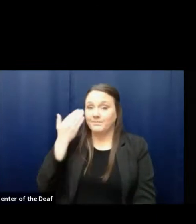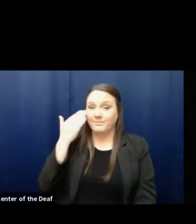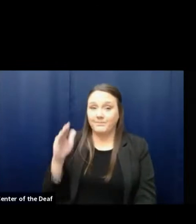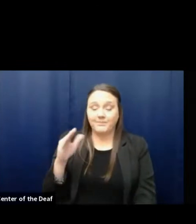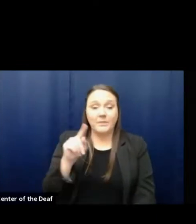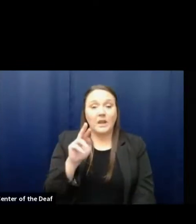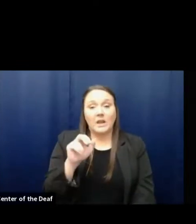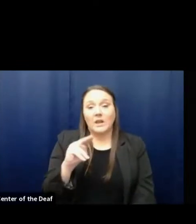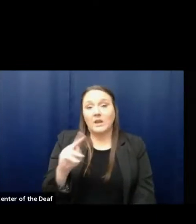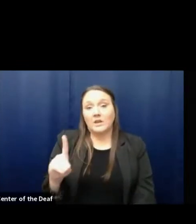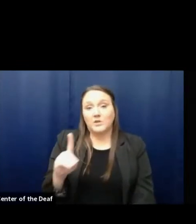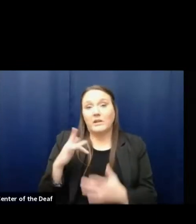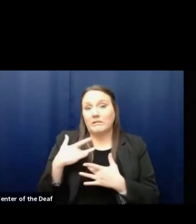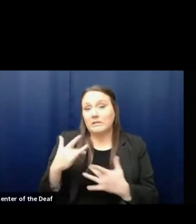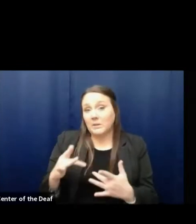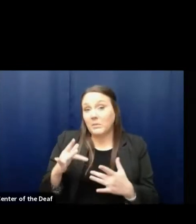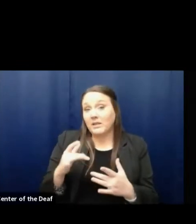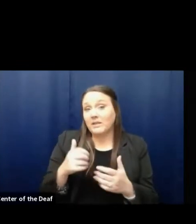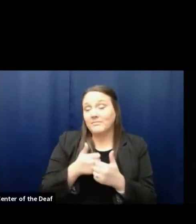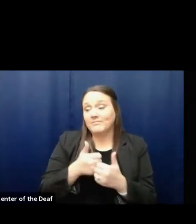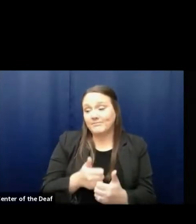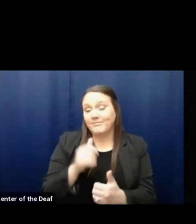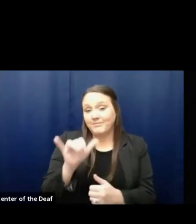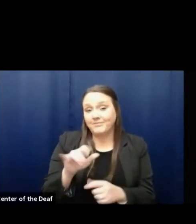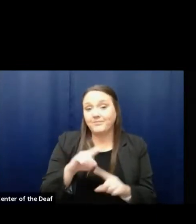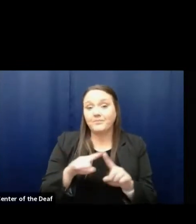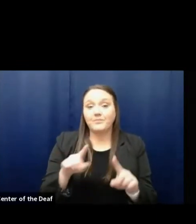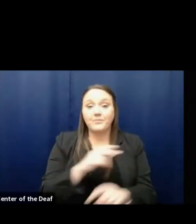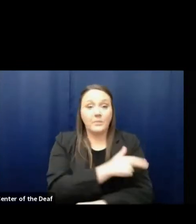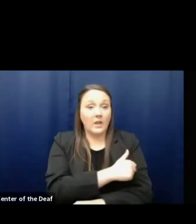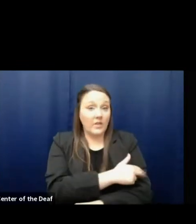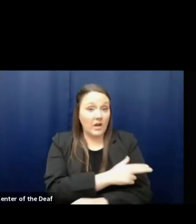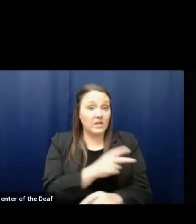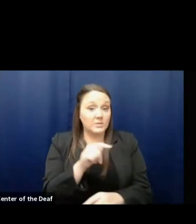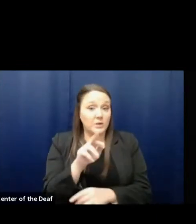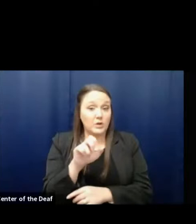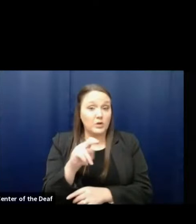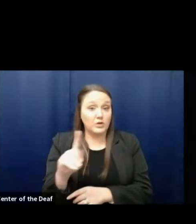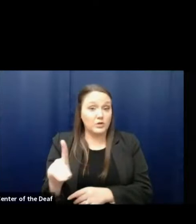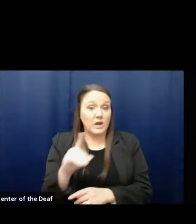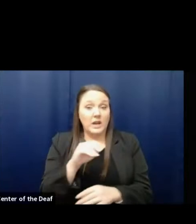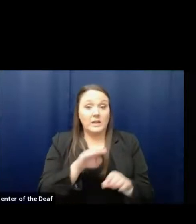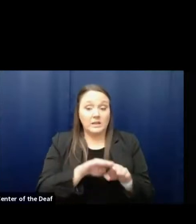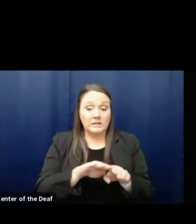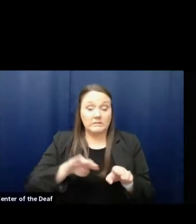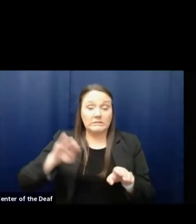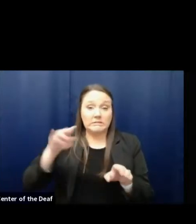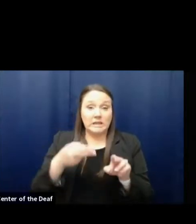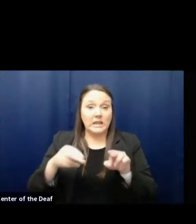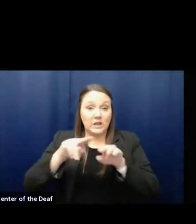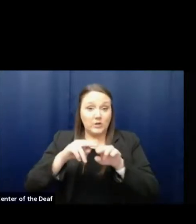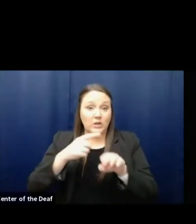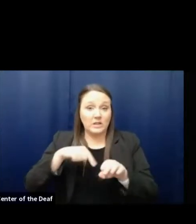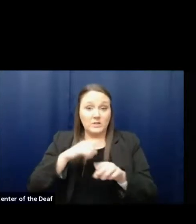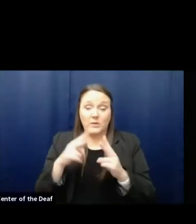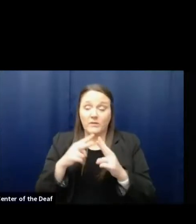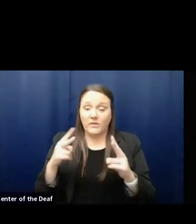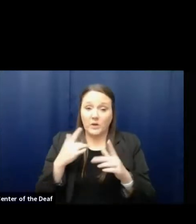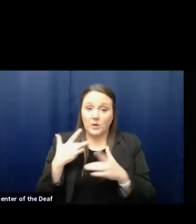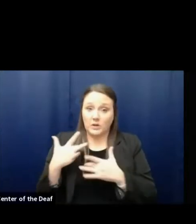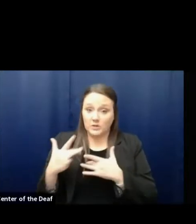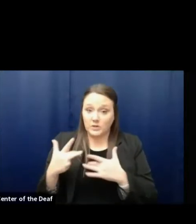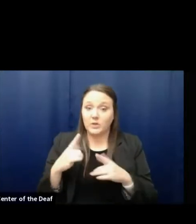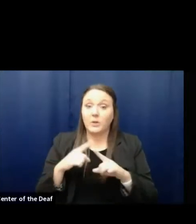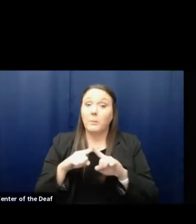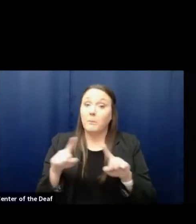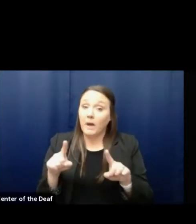trend typically goes that way, but I will say while the hospital trend is not going in the right direction, and we are very concerned about it, on the